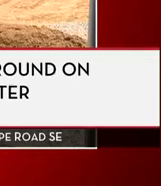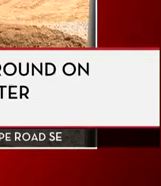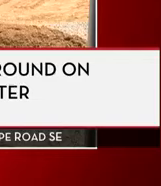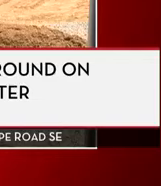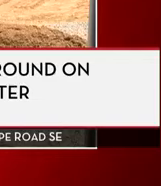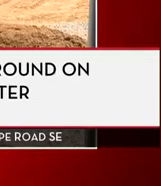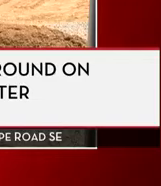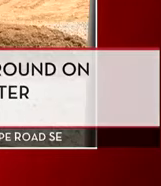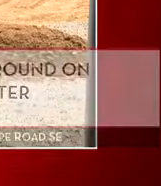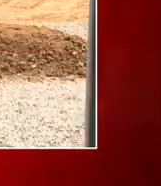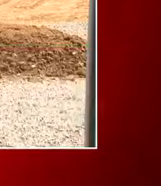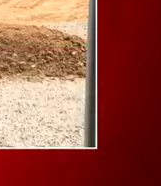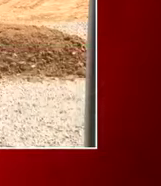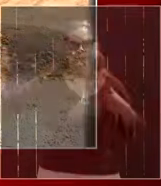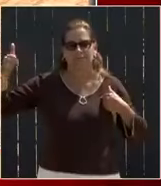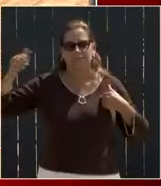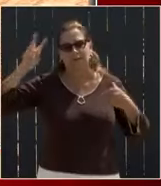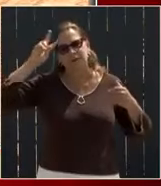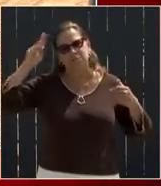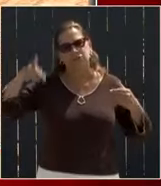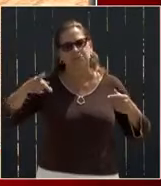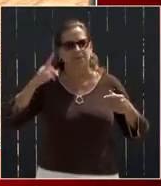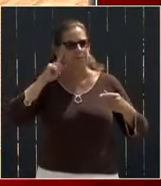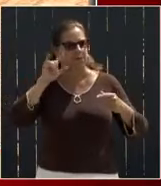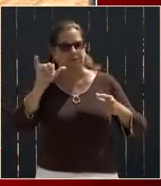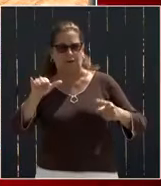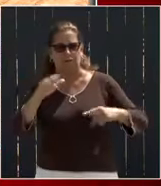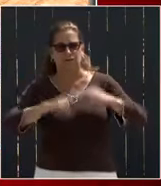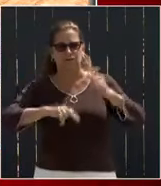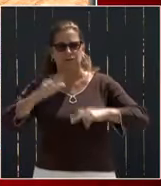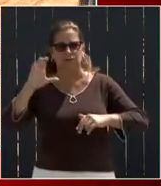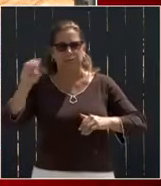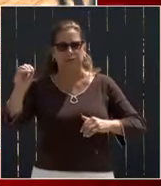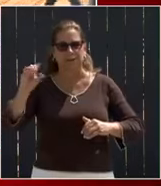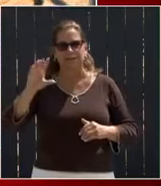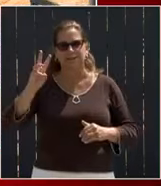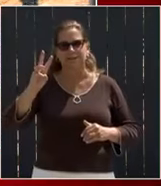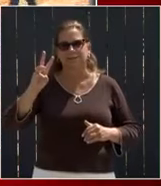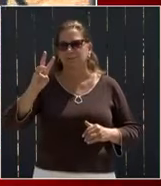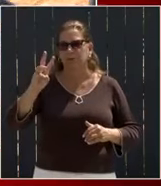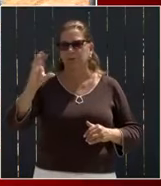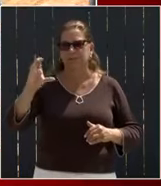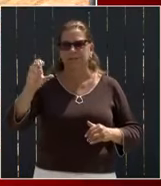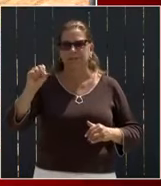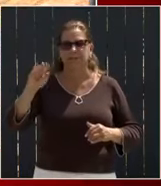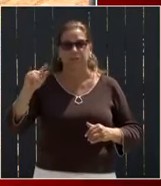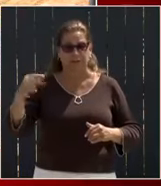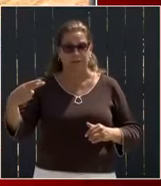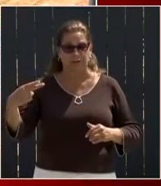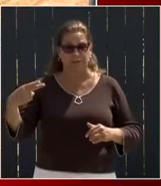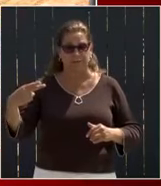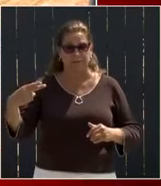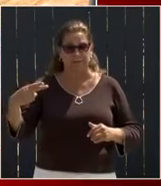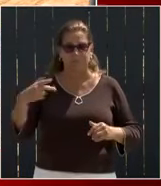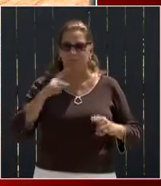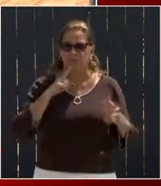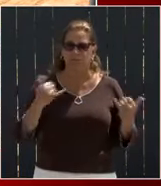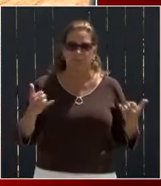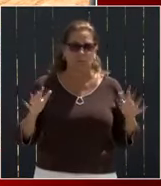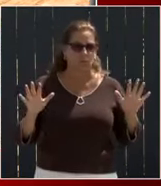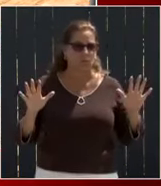Smith, and it gives me great pleasure to welcome each of you here today. It's a wonderful day to do a